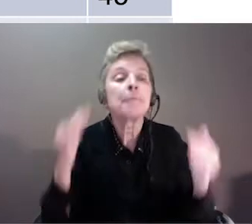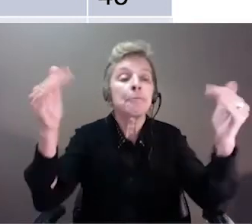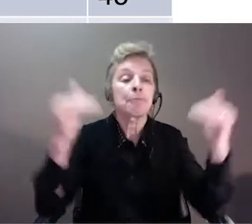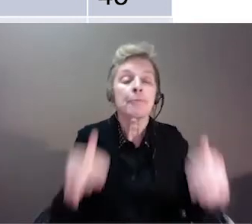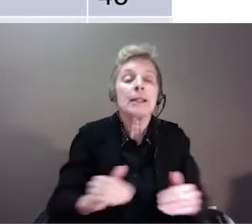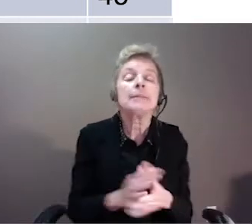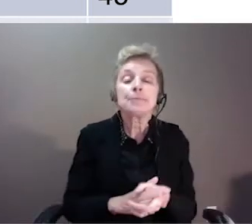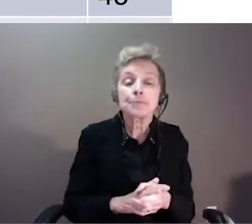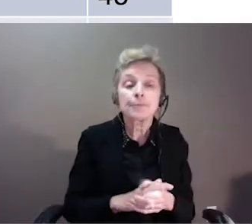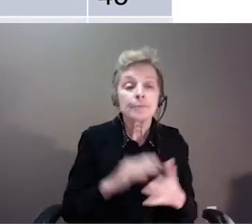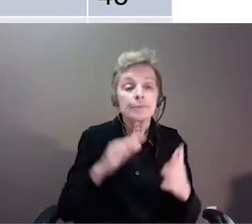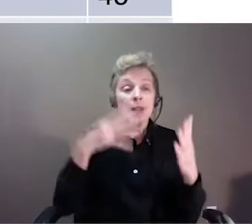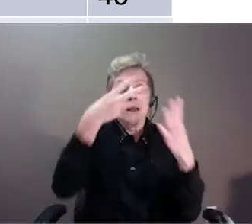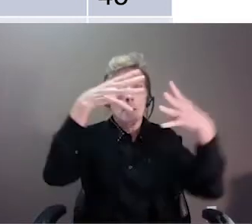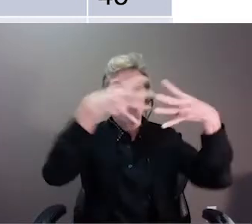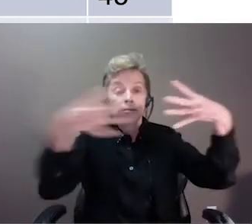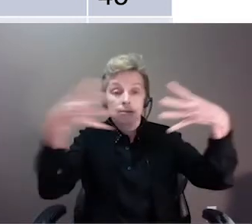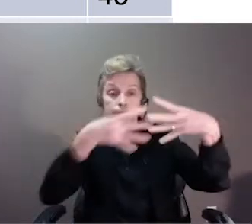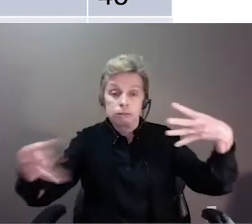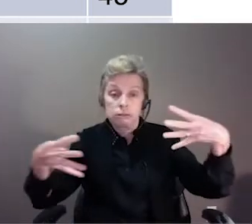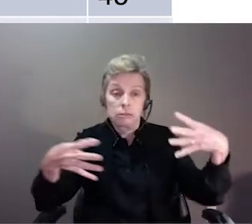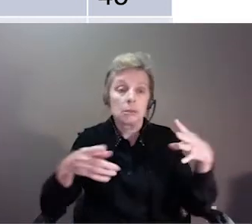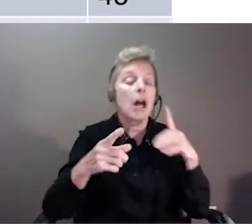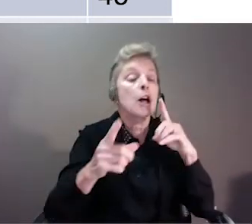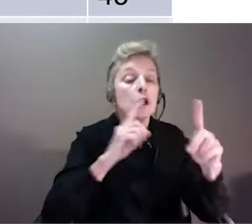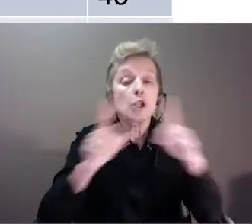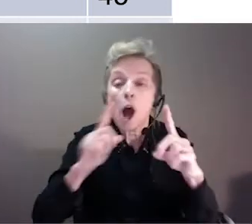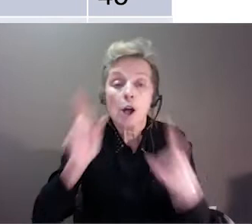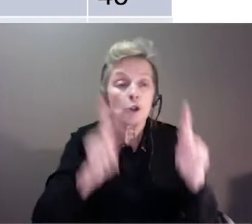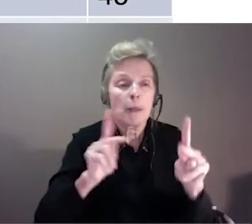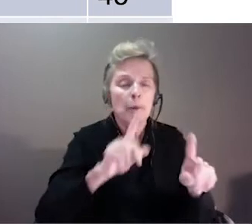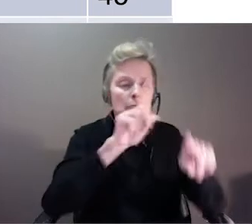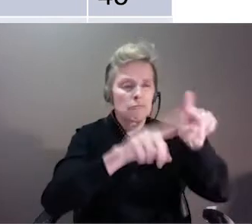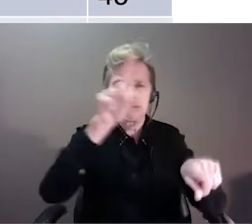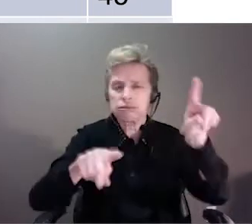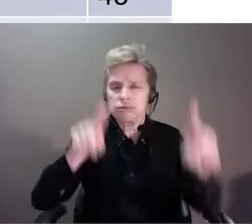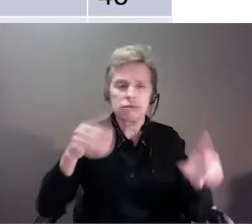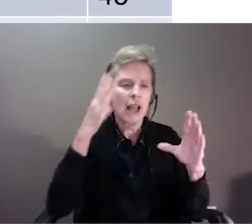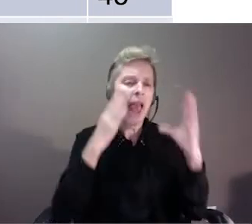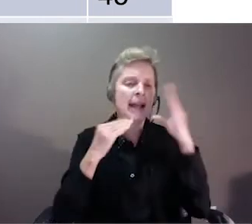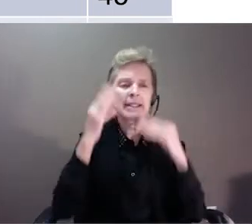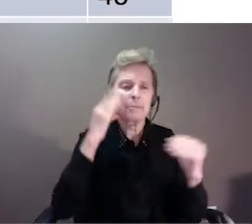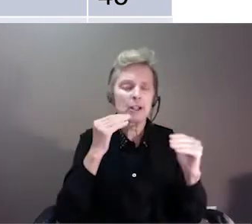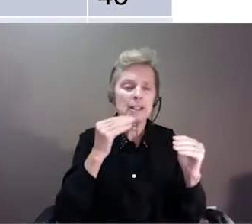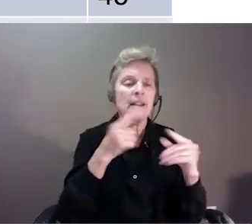As these charts show, we talked to people with diverse expertise from different provinces as well as the federal